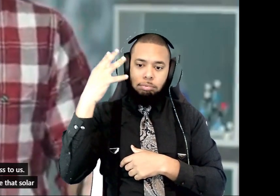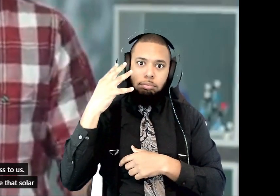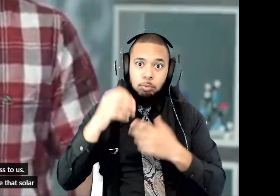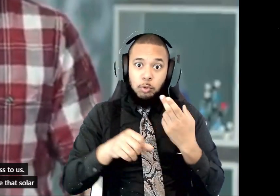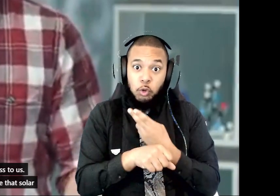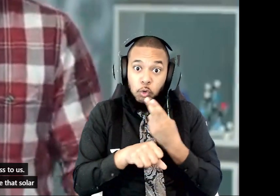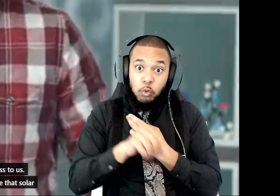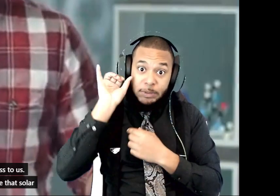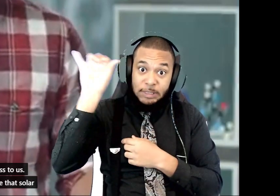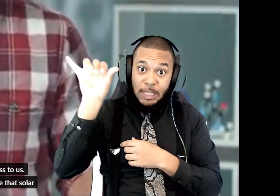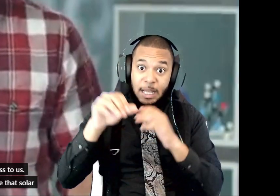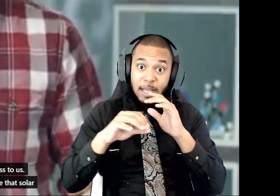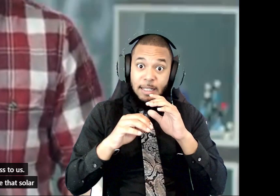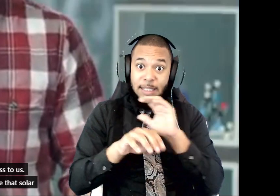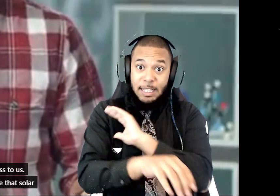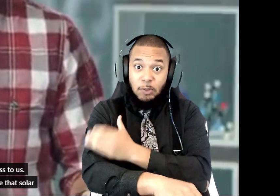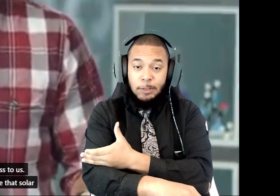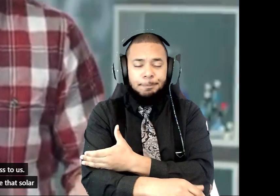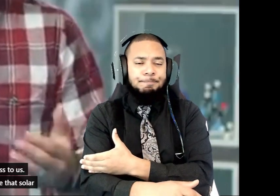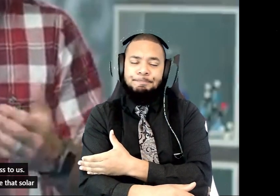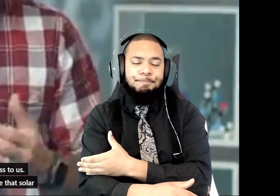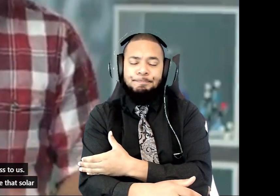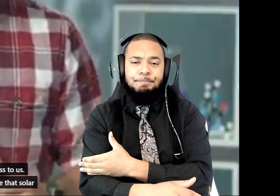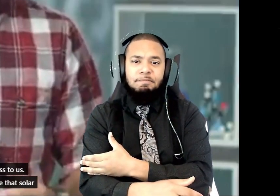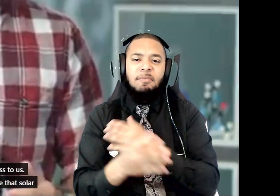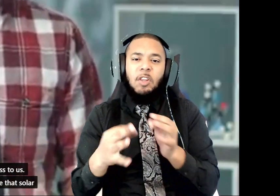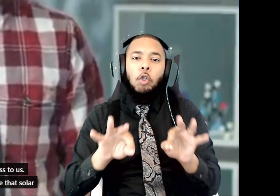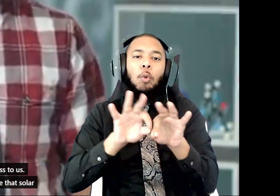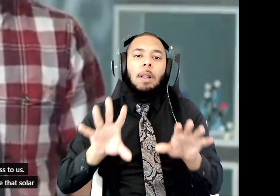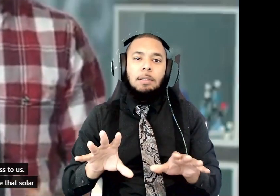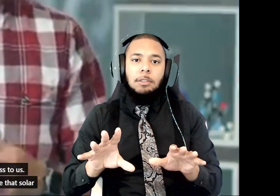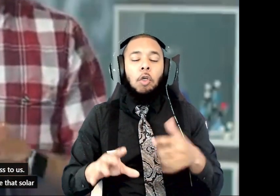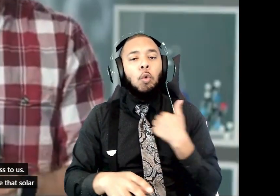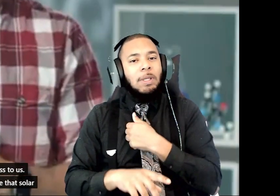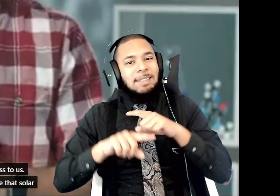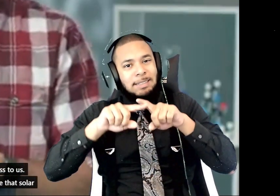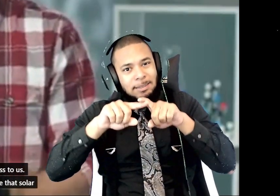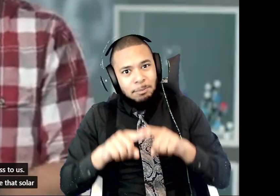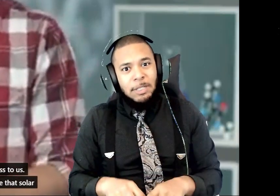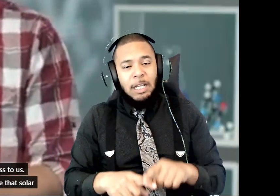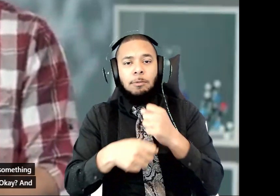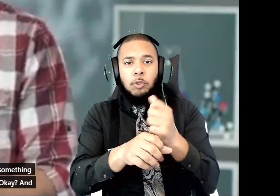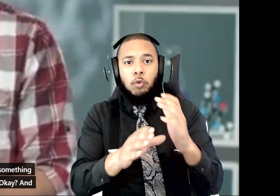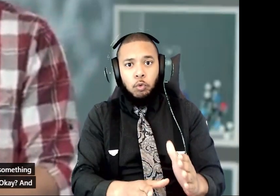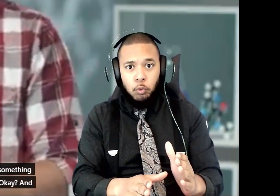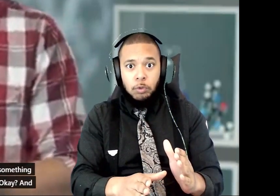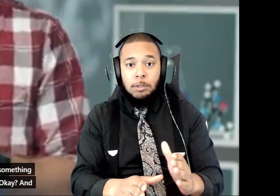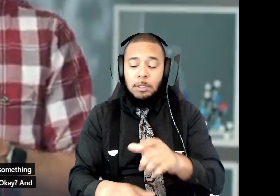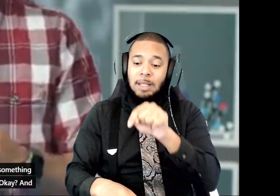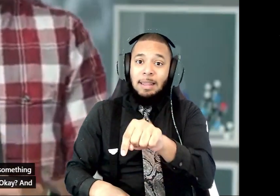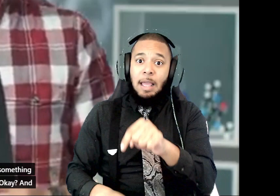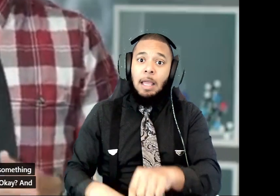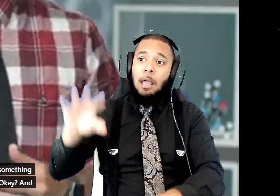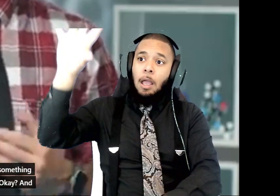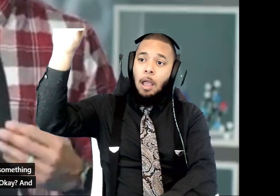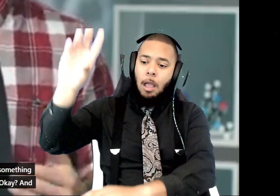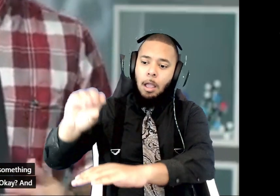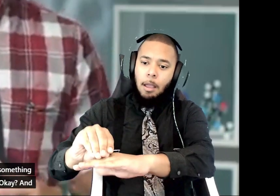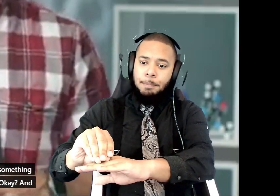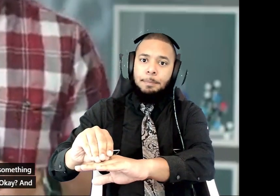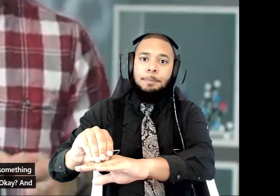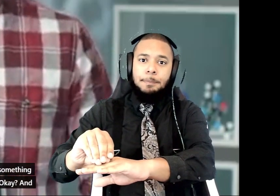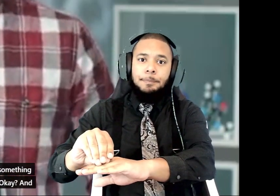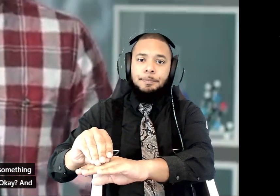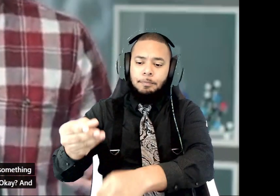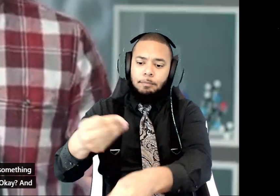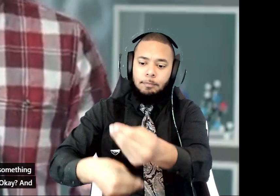us, but it's useless to us. We rely on producers to take that solar energy and convert it into something